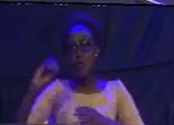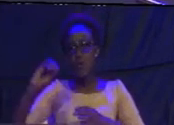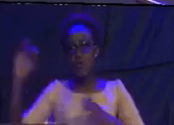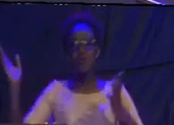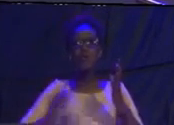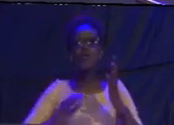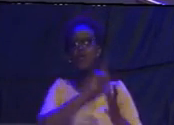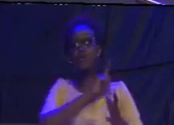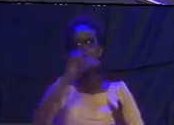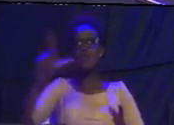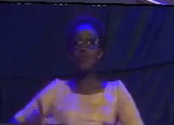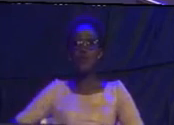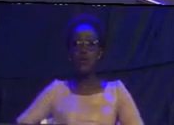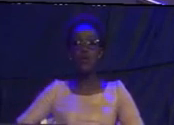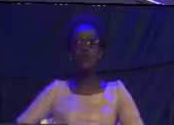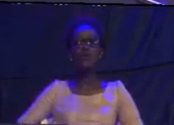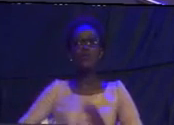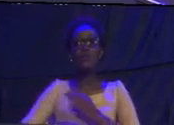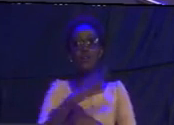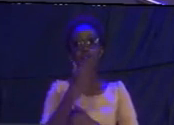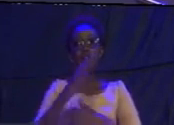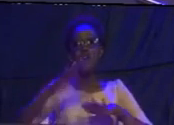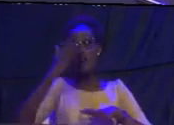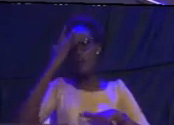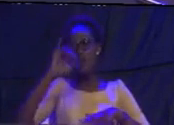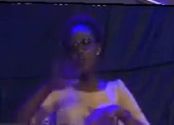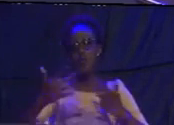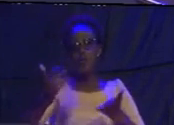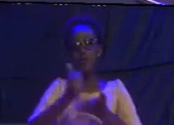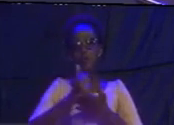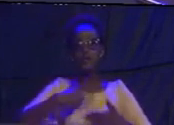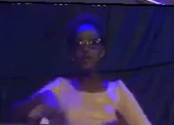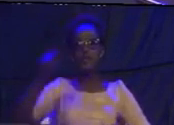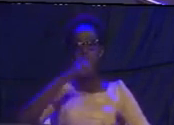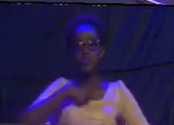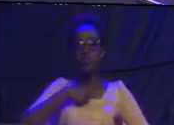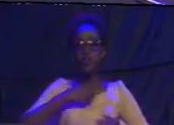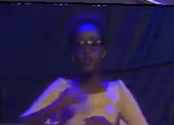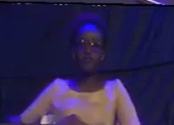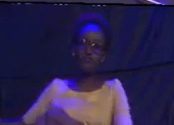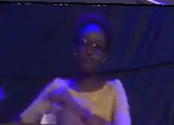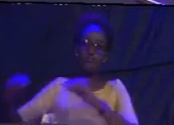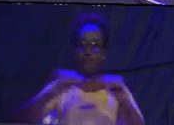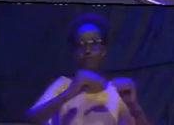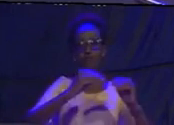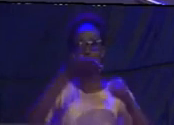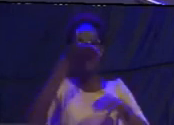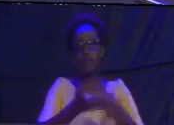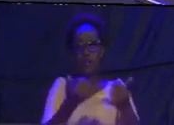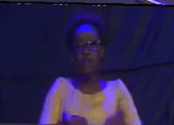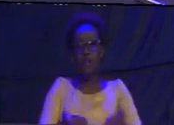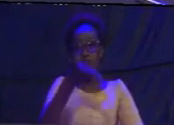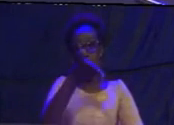And he said, alas, Lord God, why have you brought these people over the